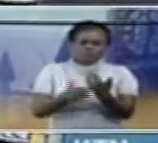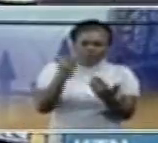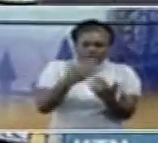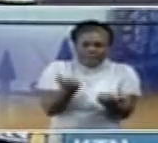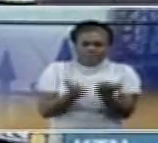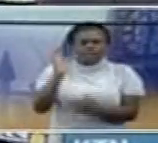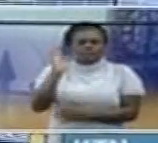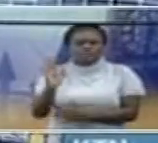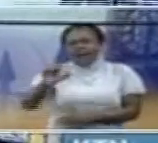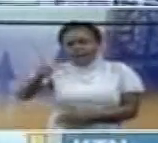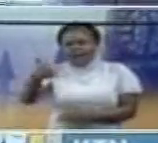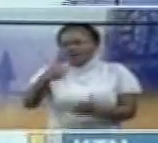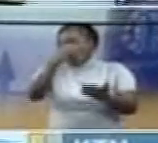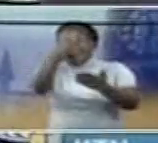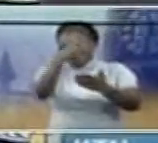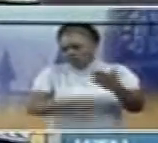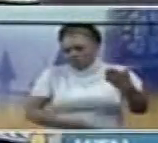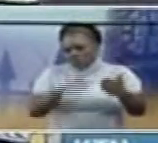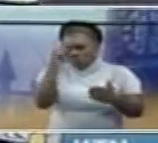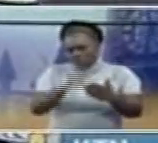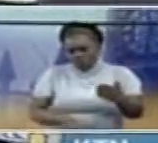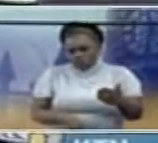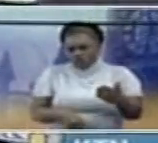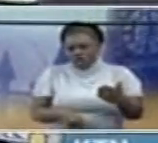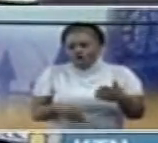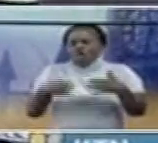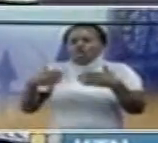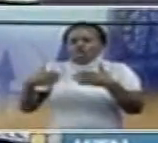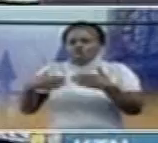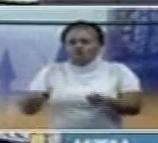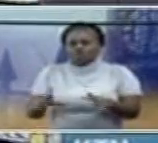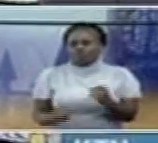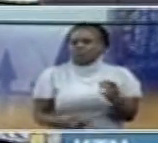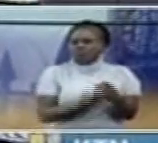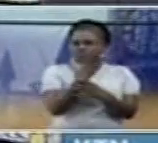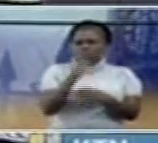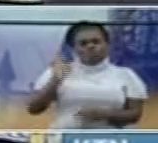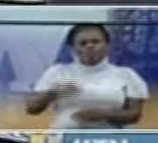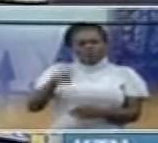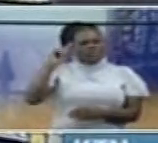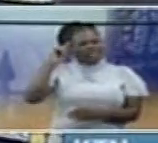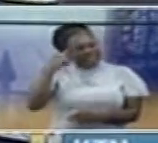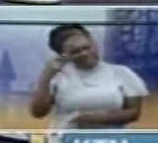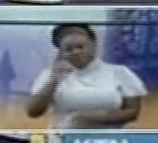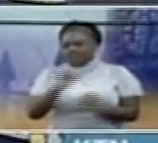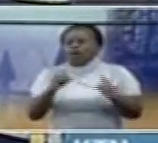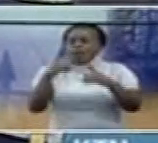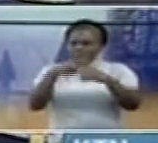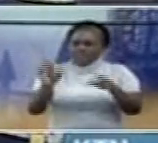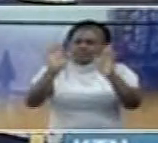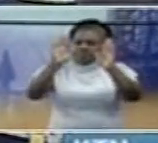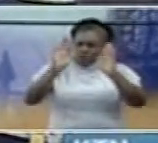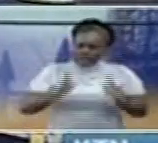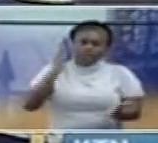business. The other cause, sudden loss of a productive woman. You know, we don't really think about it, but how important